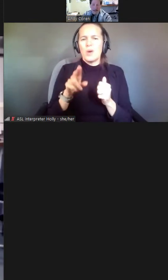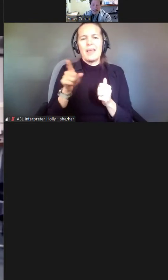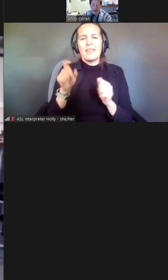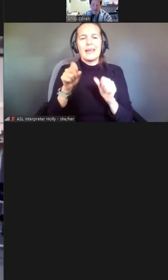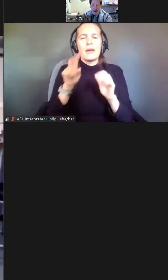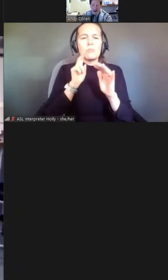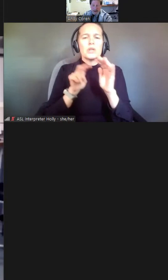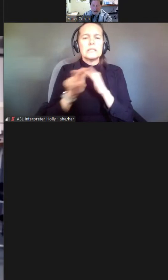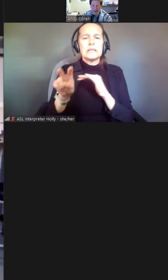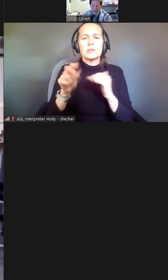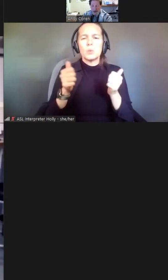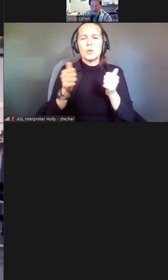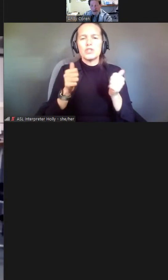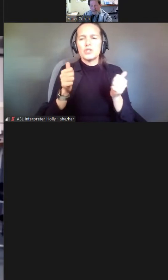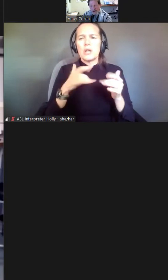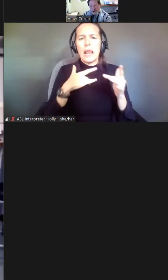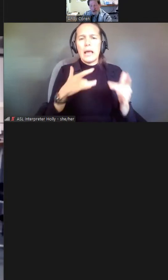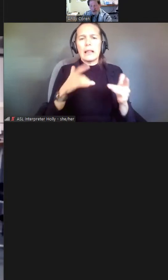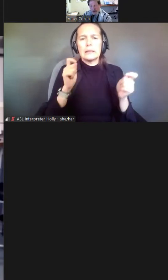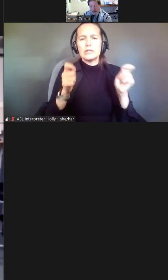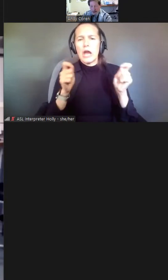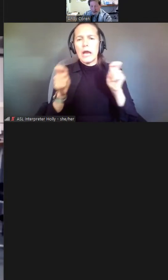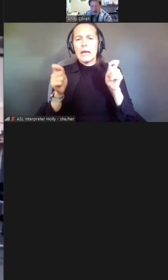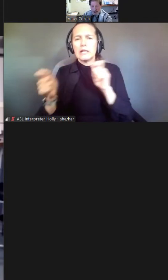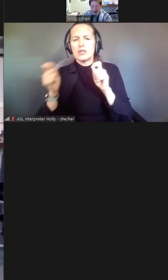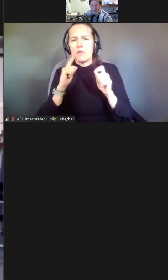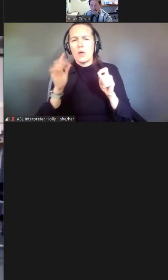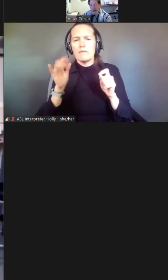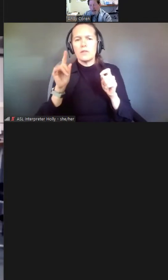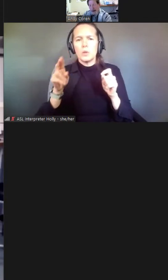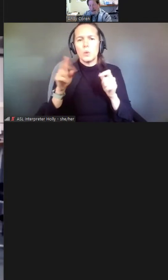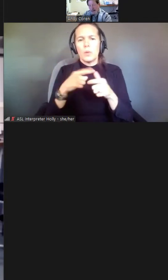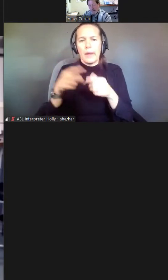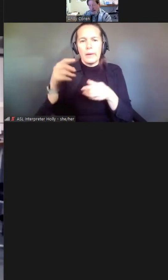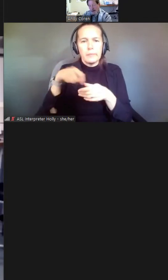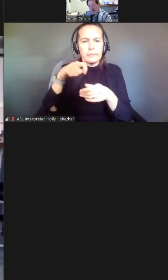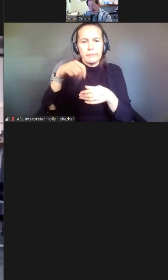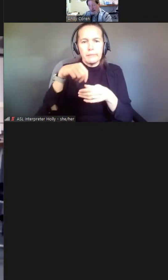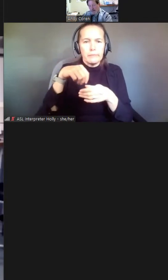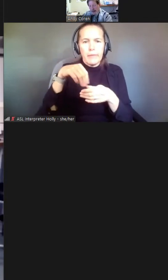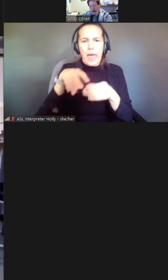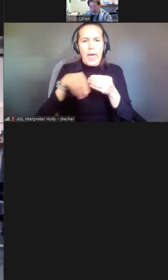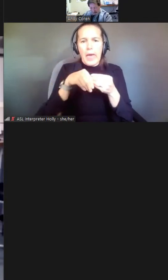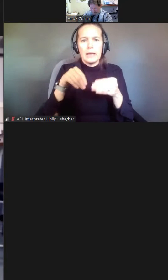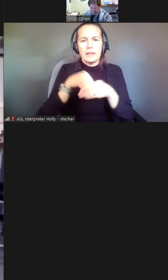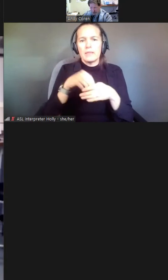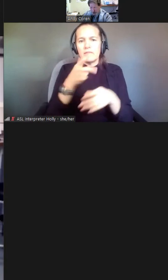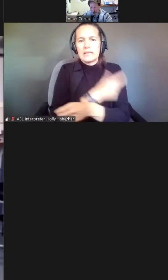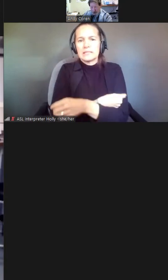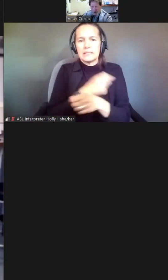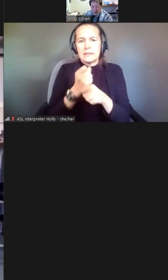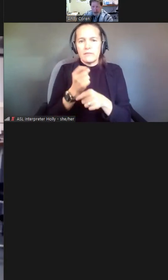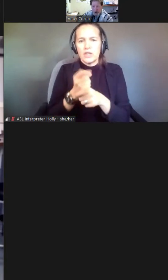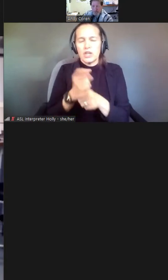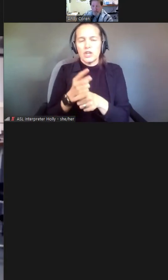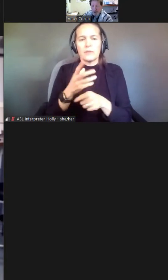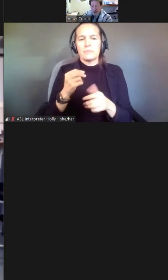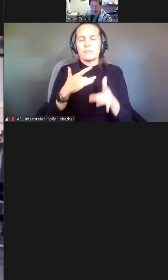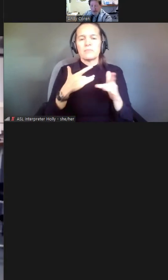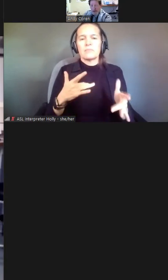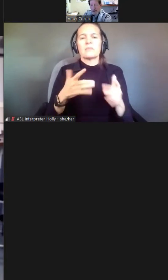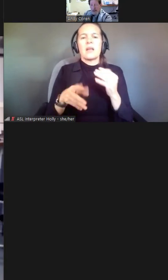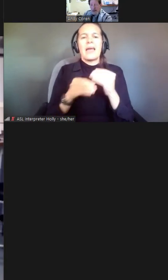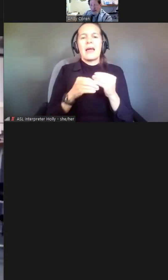the likely variants in influenza to put in the new vaccines each year, and they've added usually 3 or